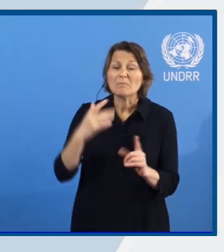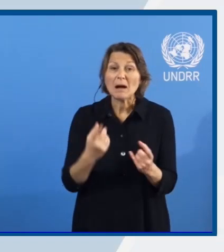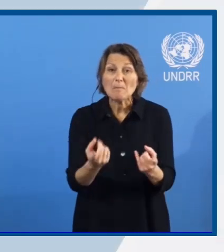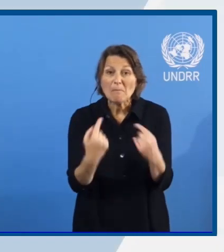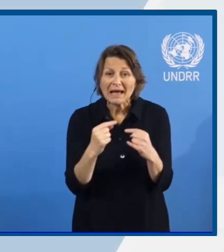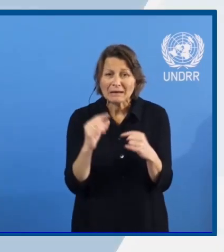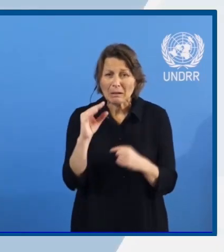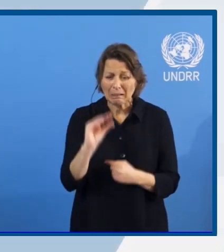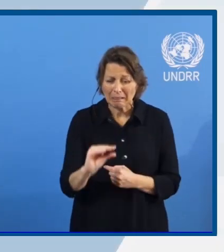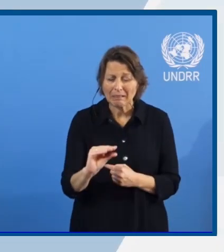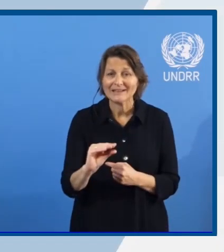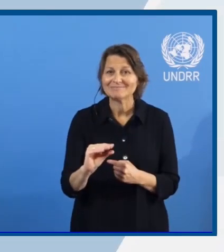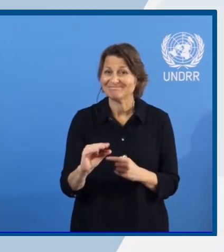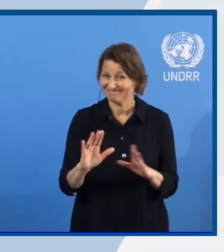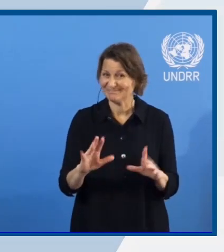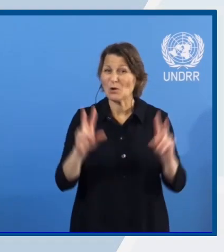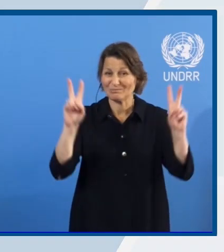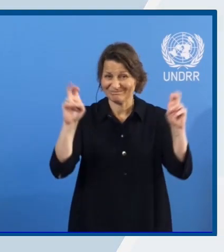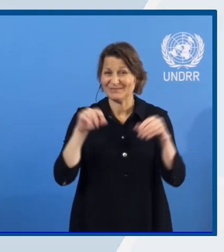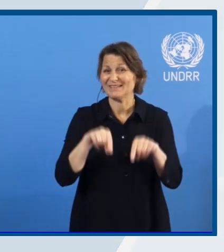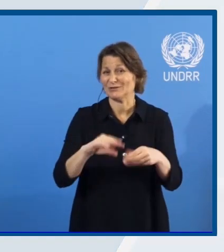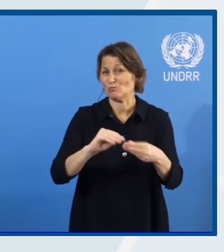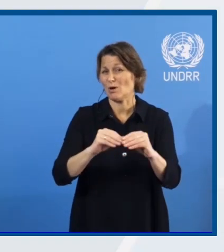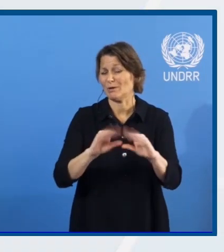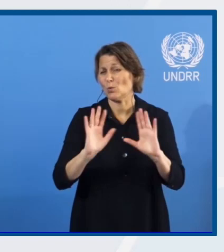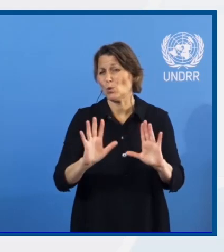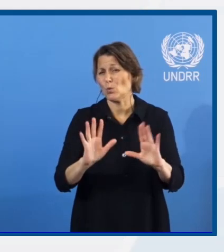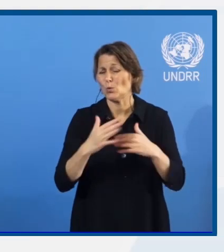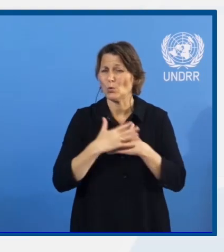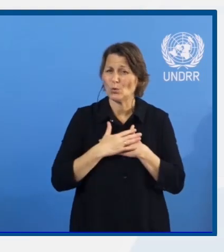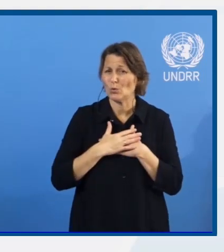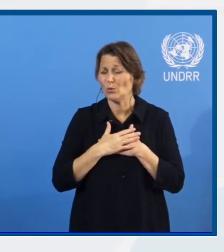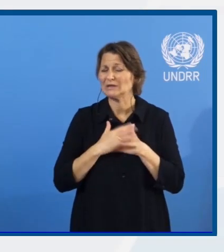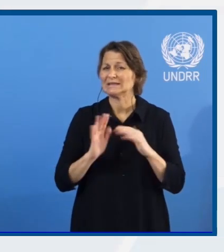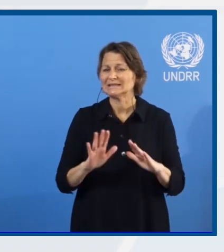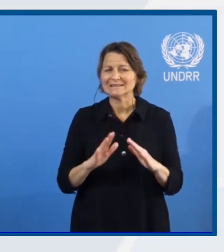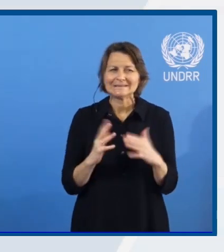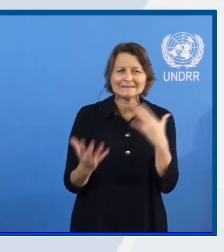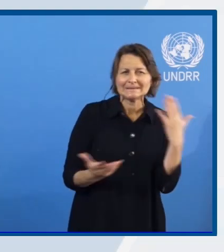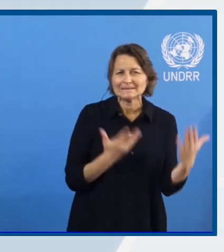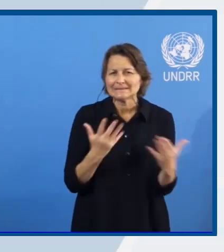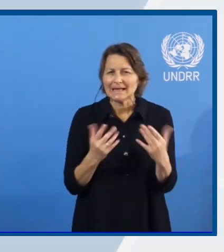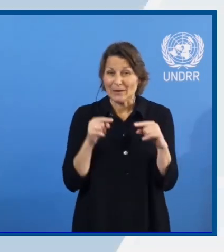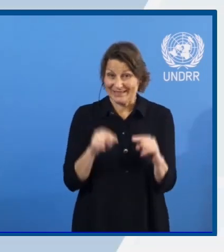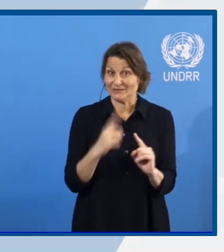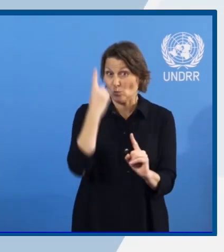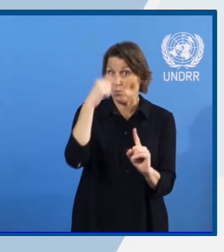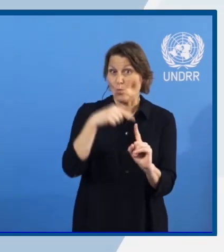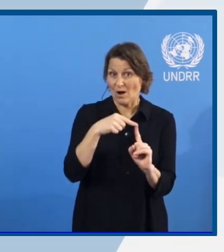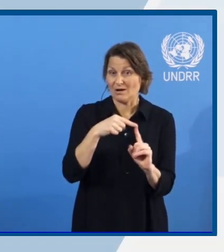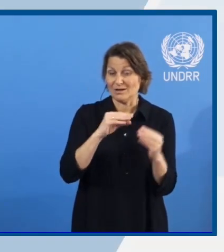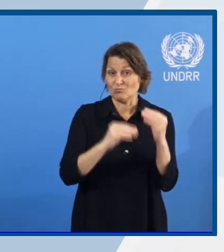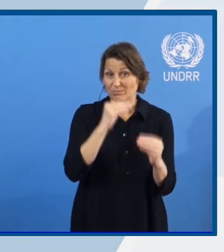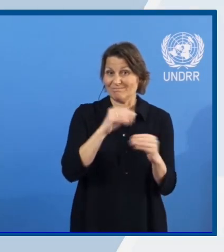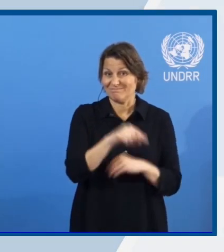If we can't collectively figure out how to overcome that one issue, then I